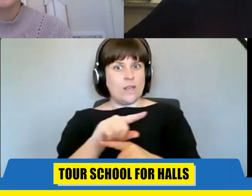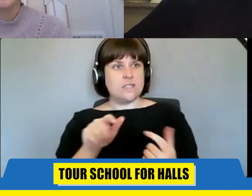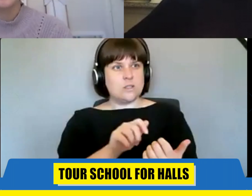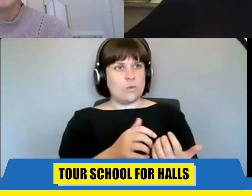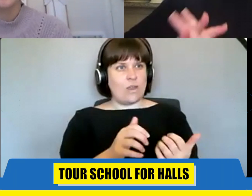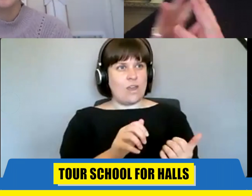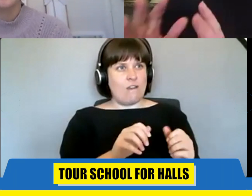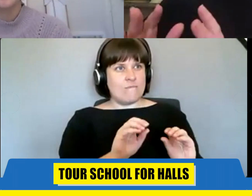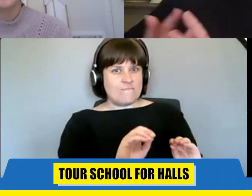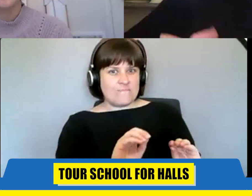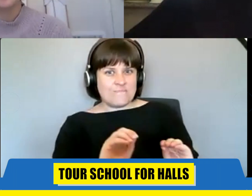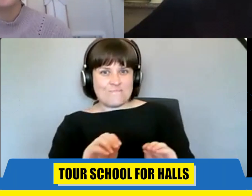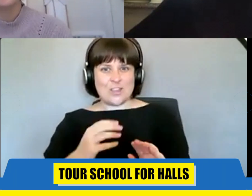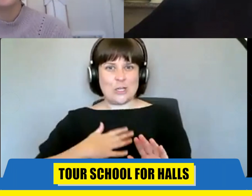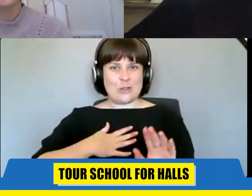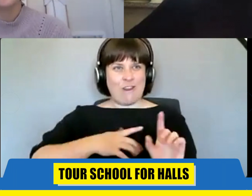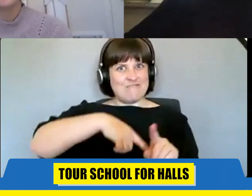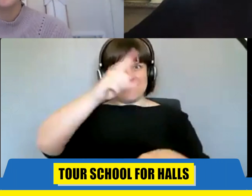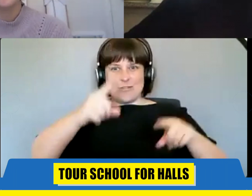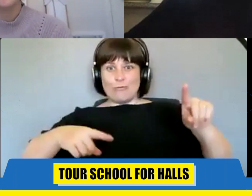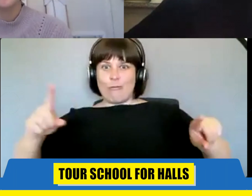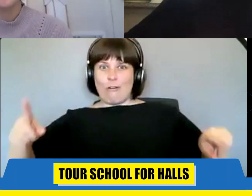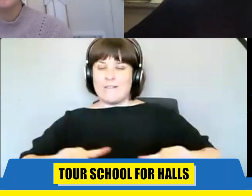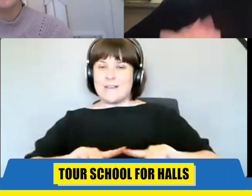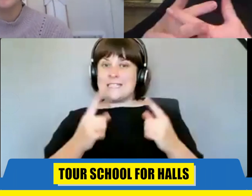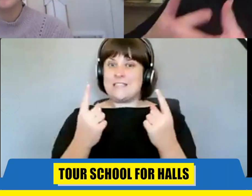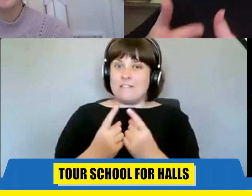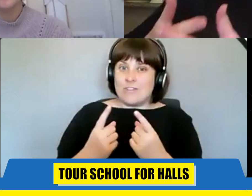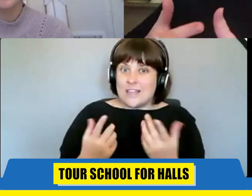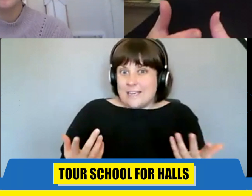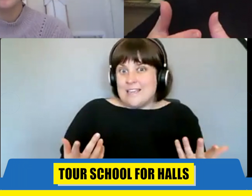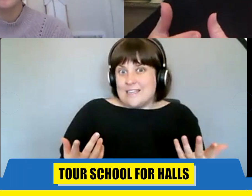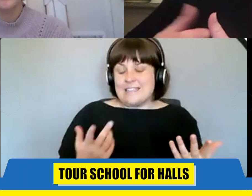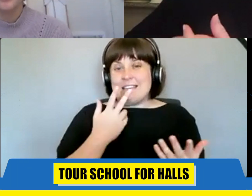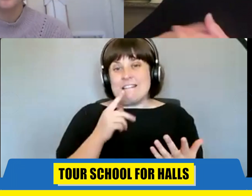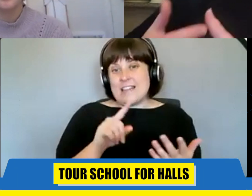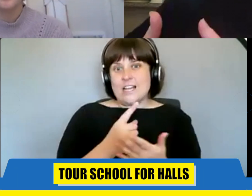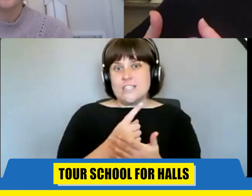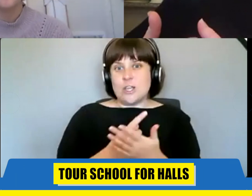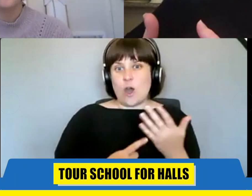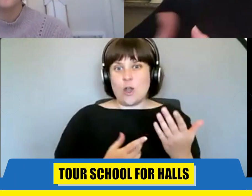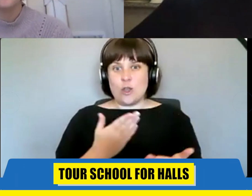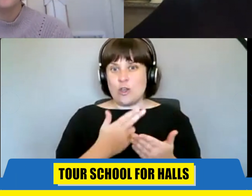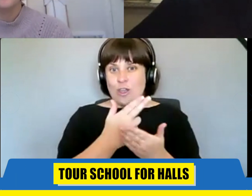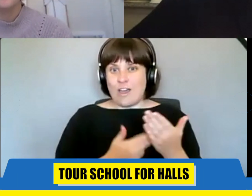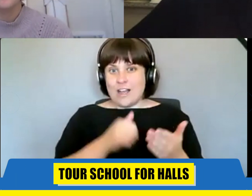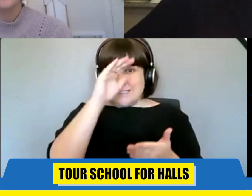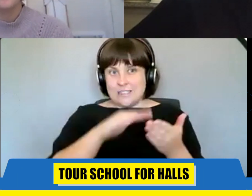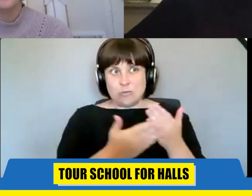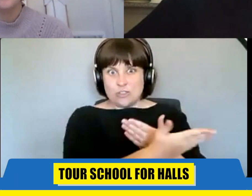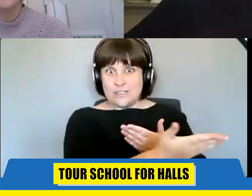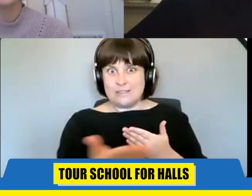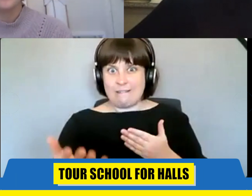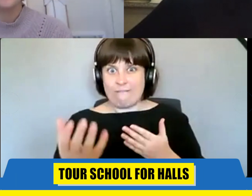to like a great variety of things because, if that's kind of the only performing arts experience in